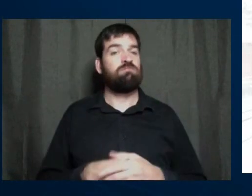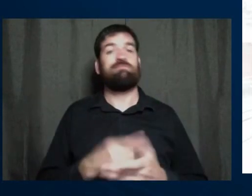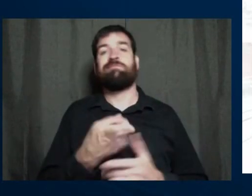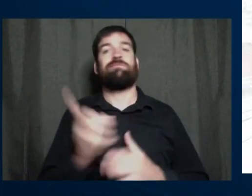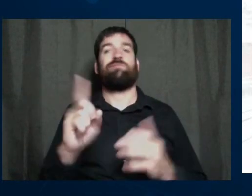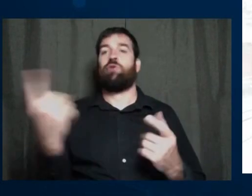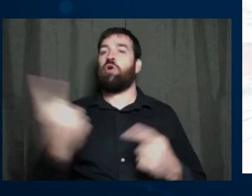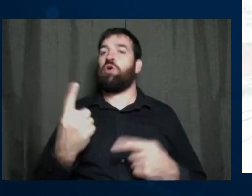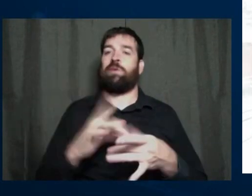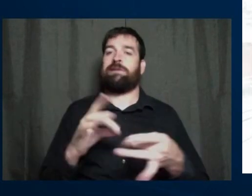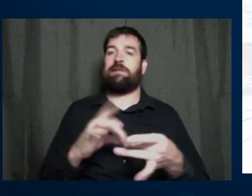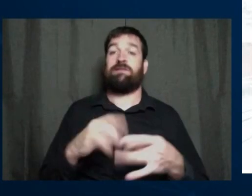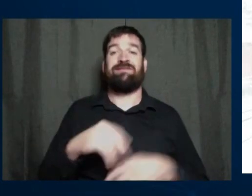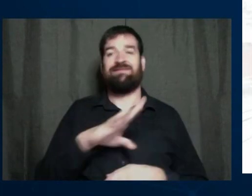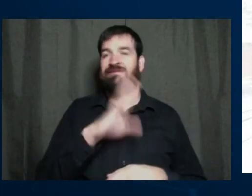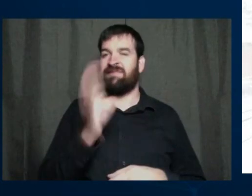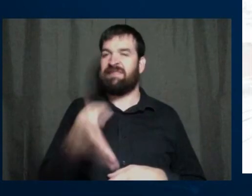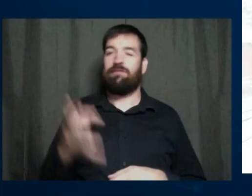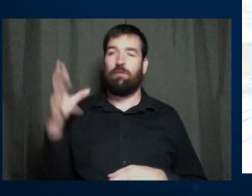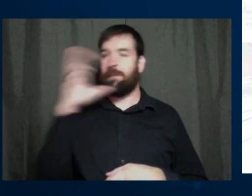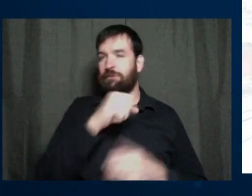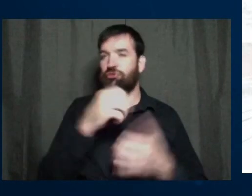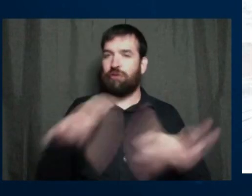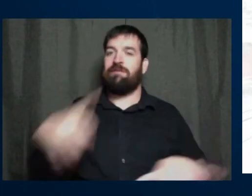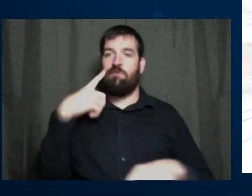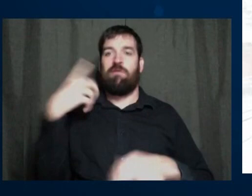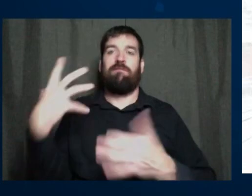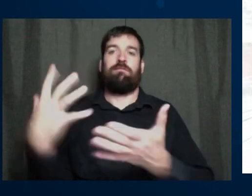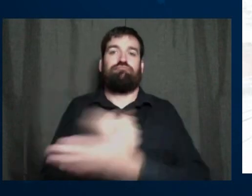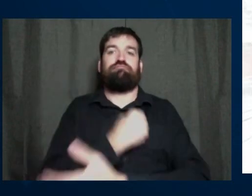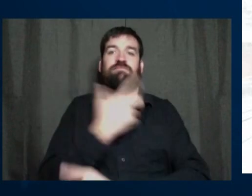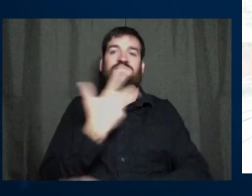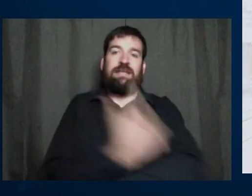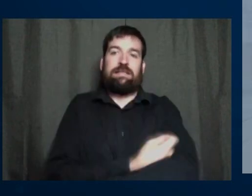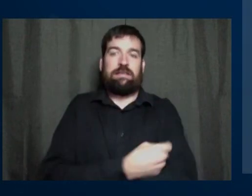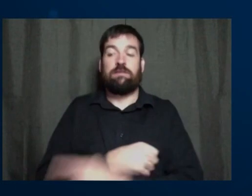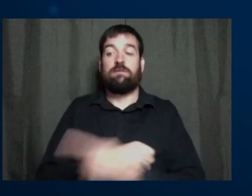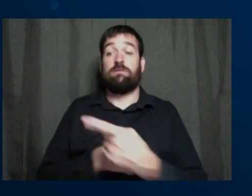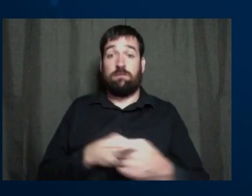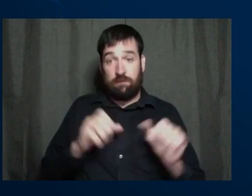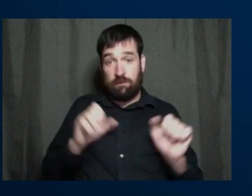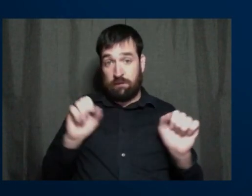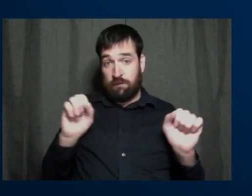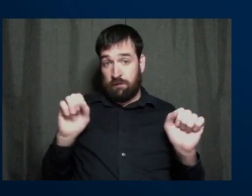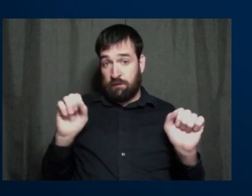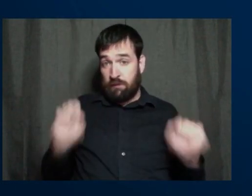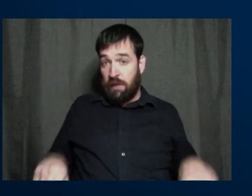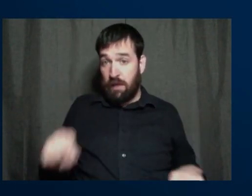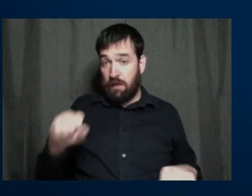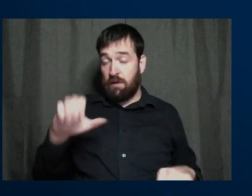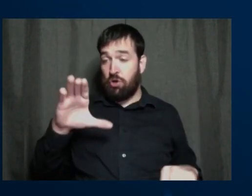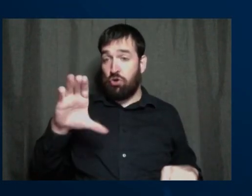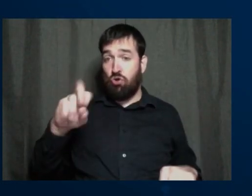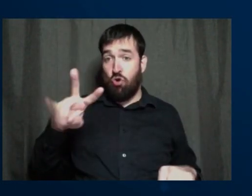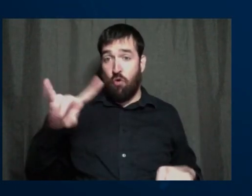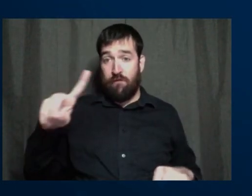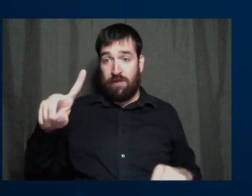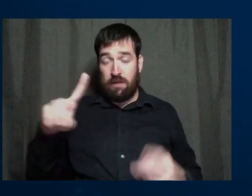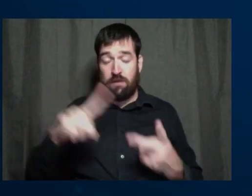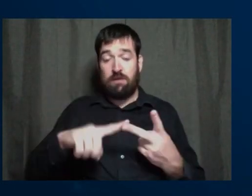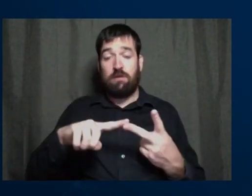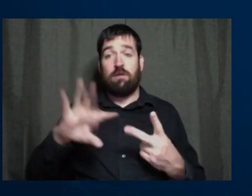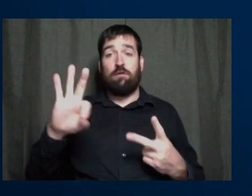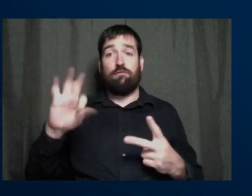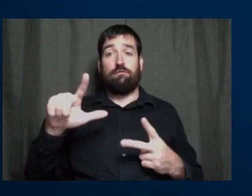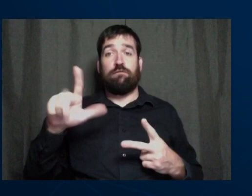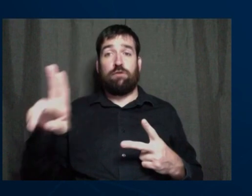that never miss a chance to get a vaccine. Absolutely. So this question is, can I get my COVID, flu, and shingles shots all at the same time,